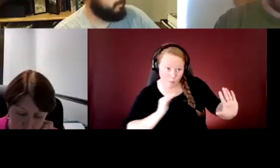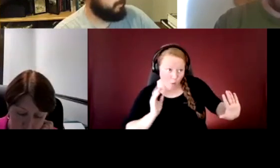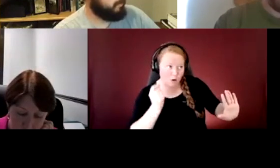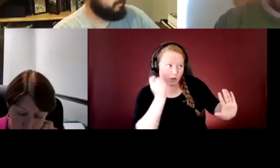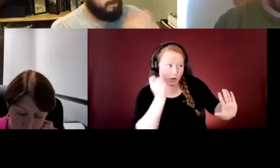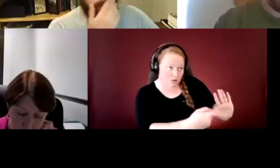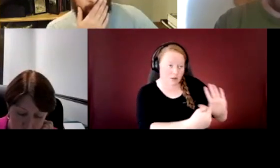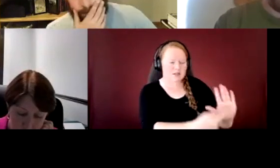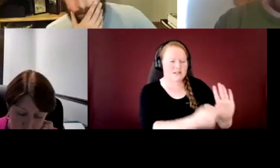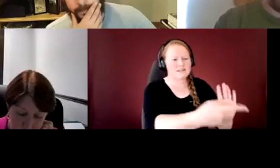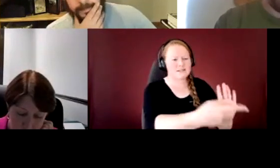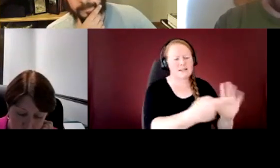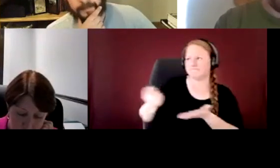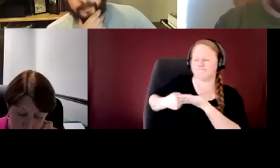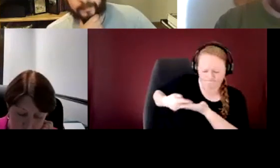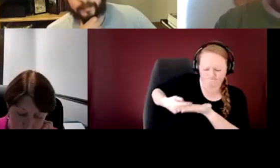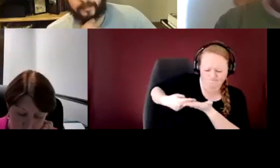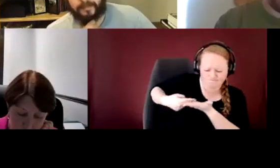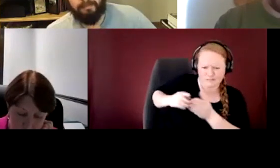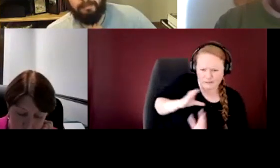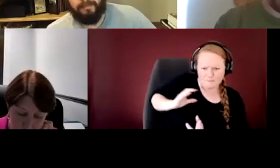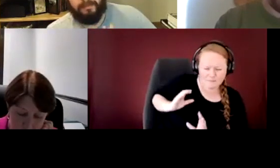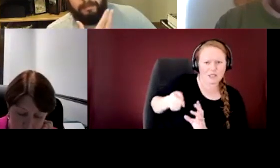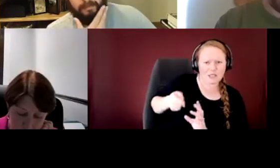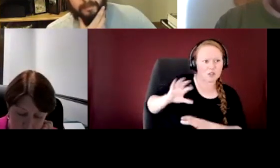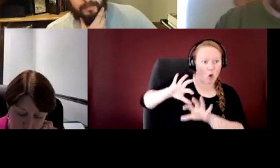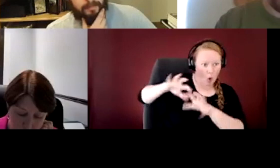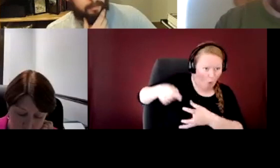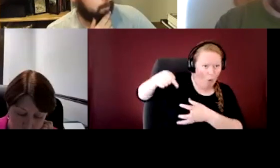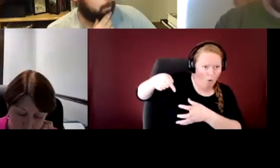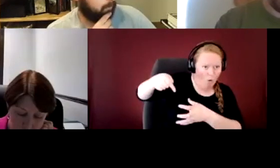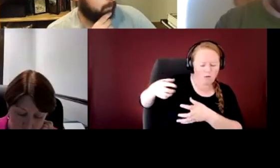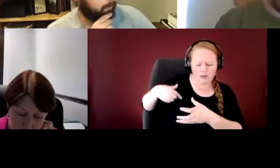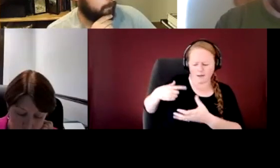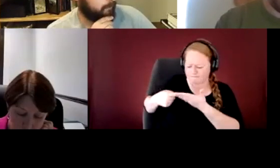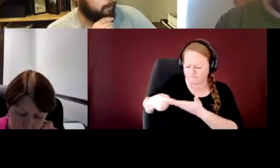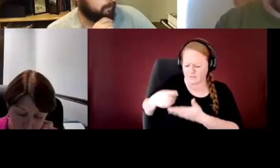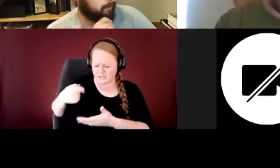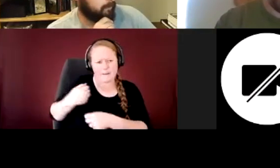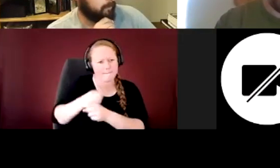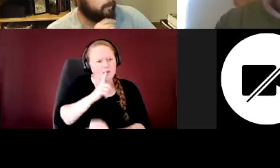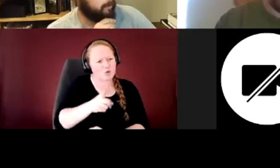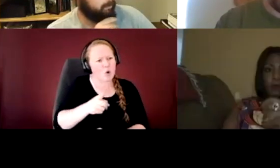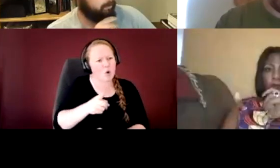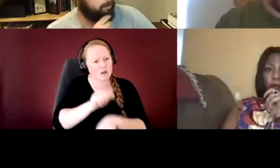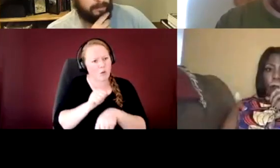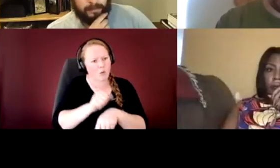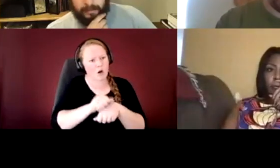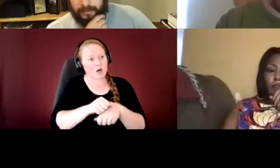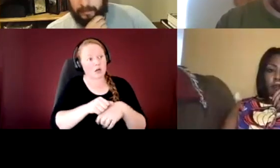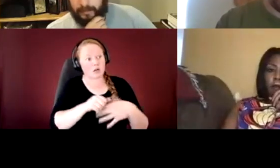in committee and as a whole, to ensure that this work is moved into phase 3, which